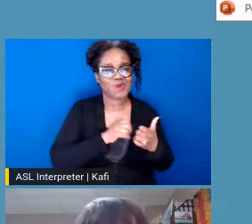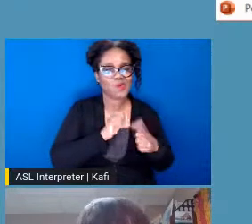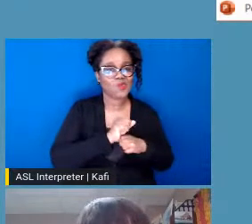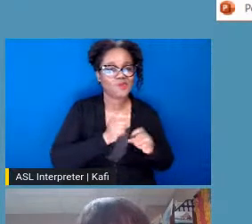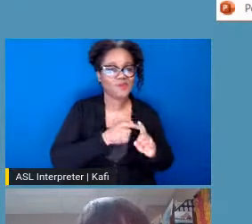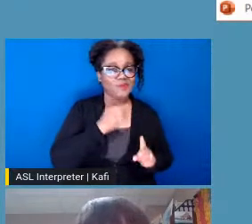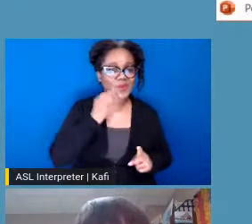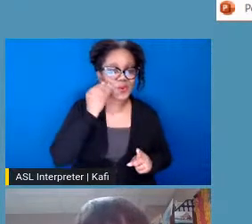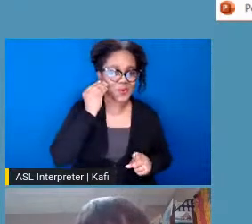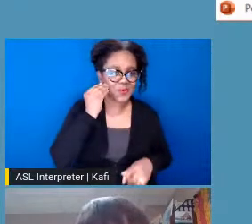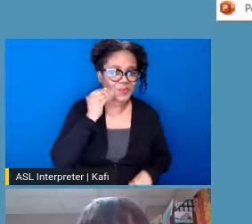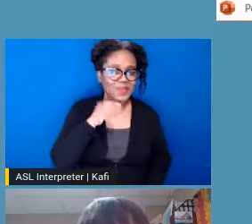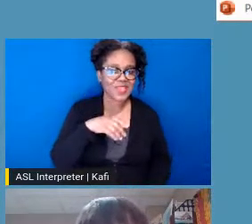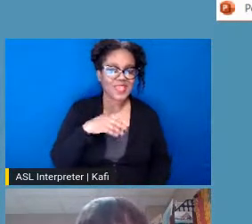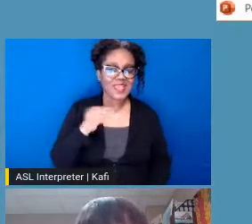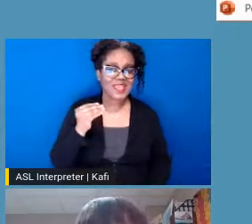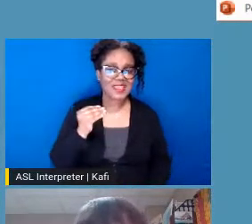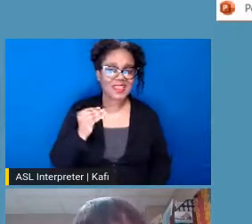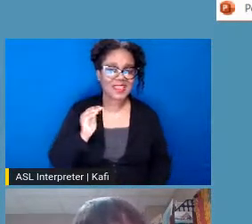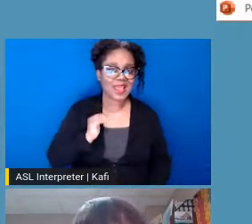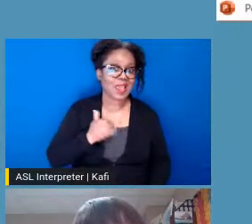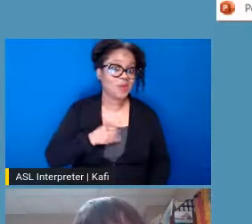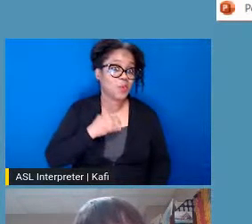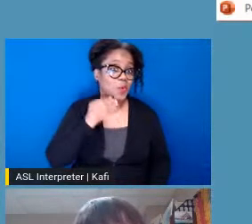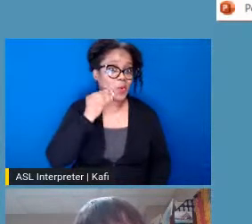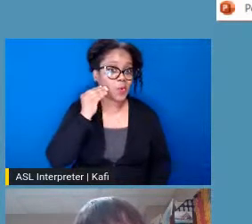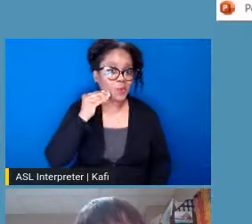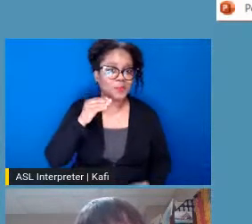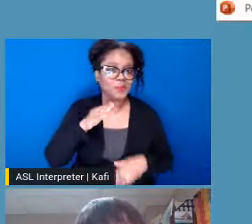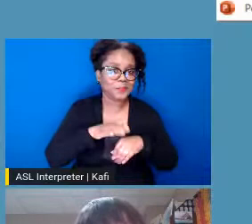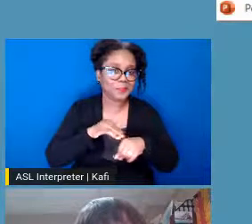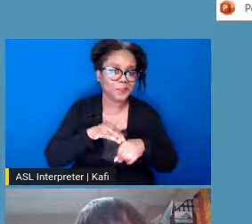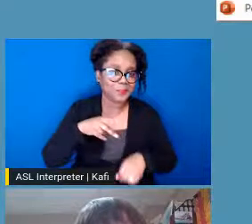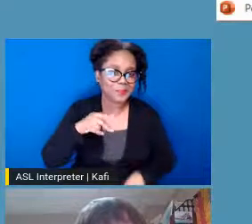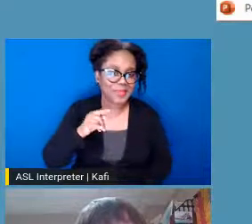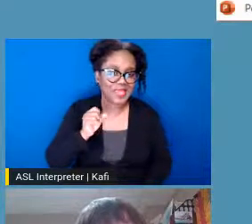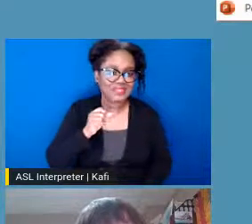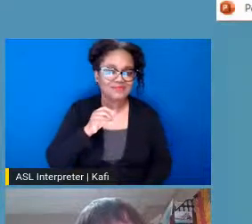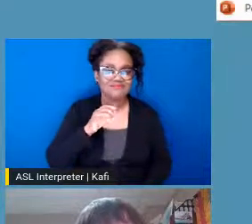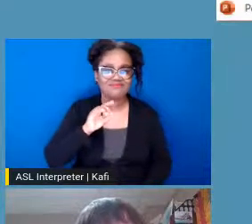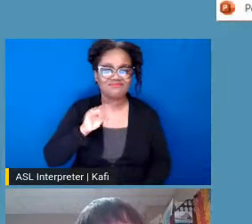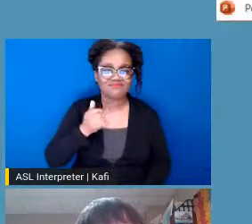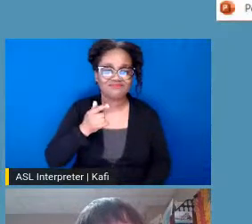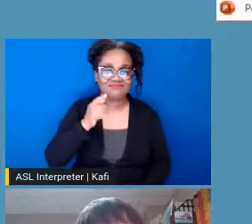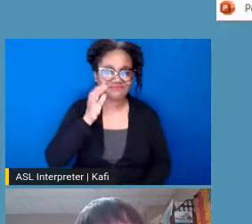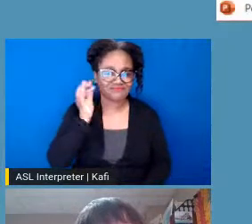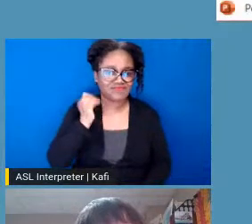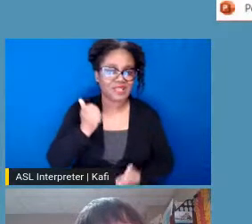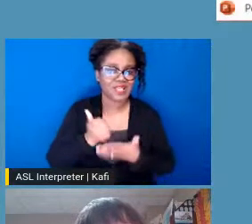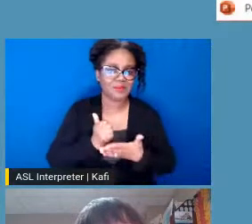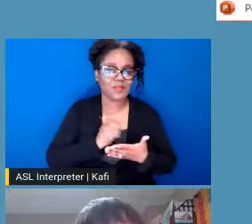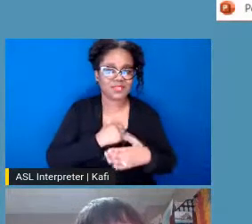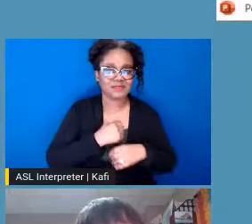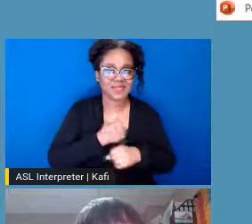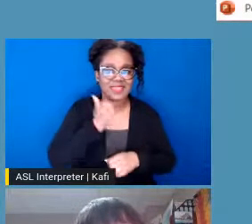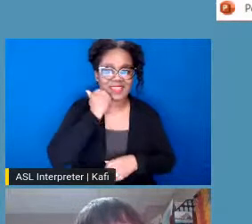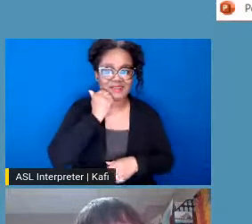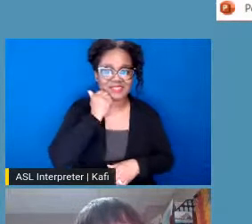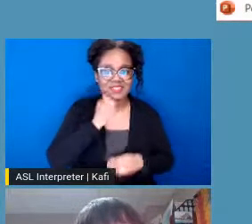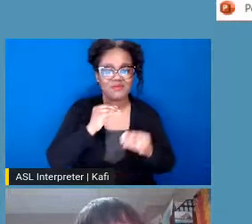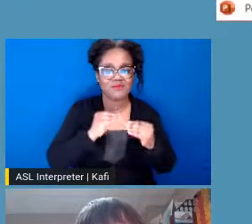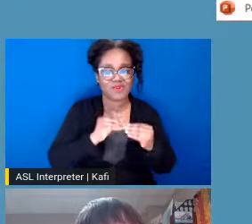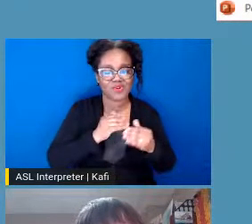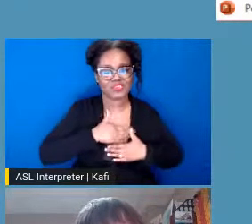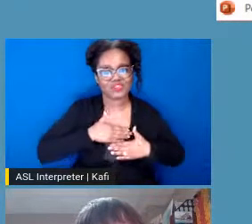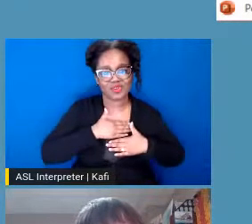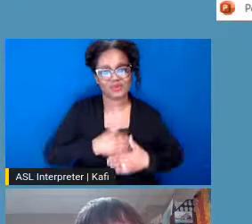us make each day even more enjoyable. And what that meant then over the course of